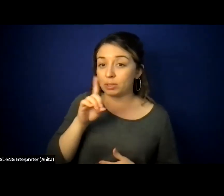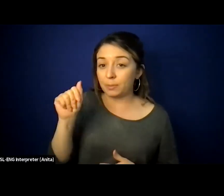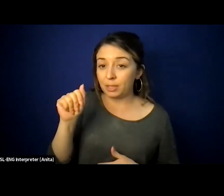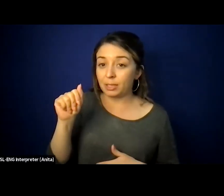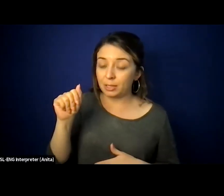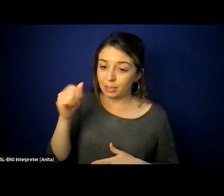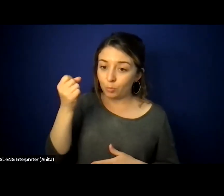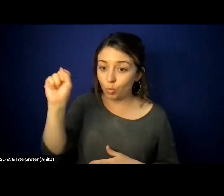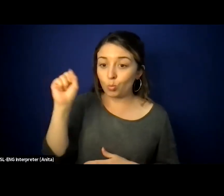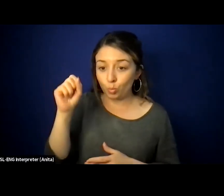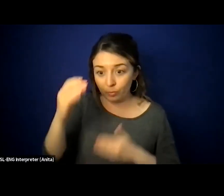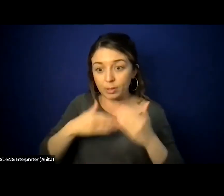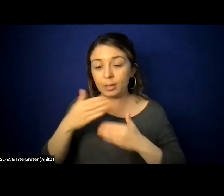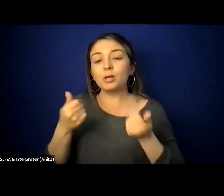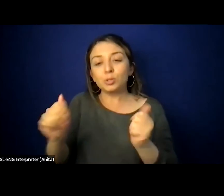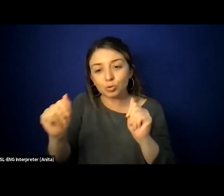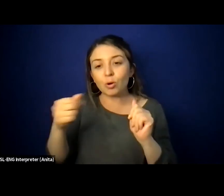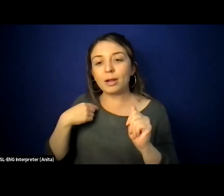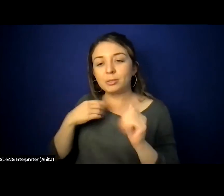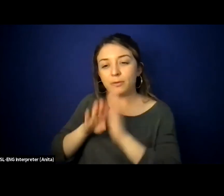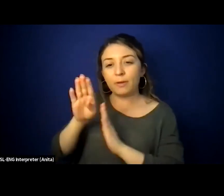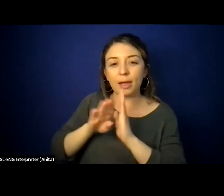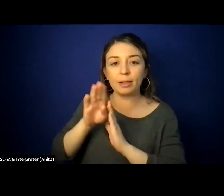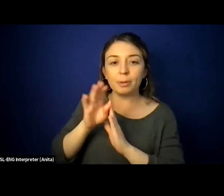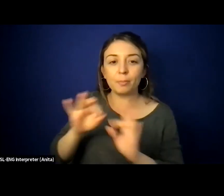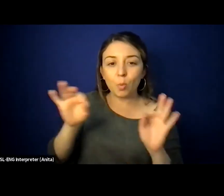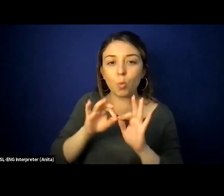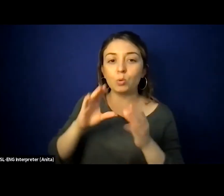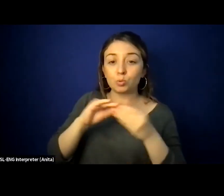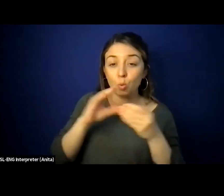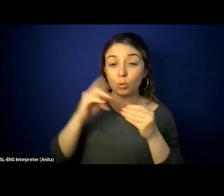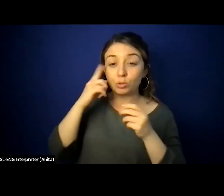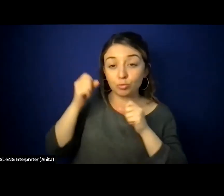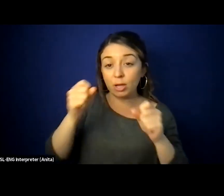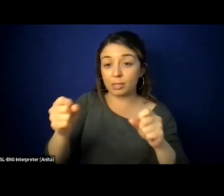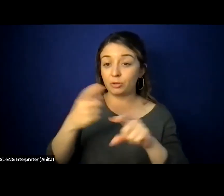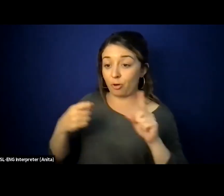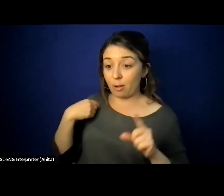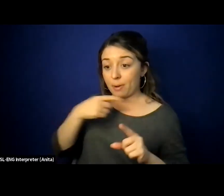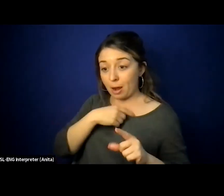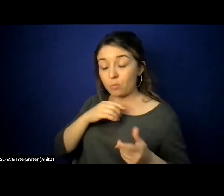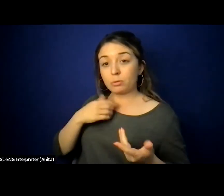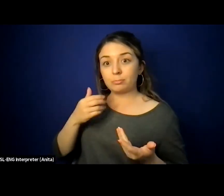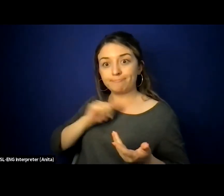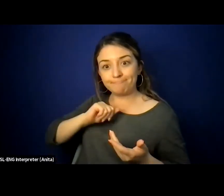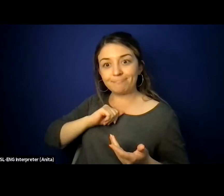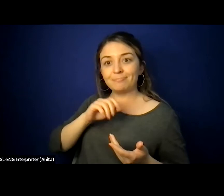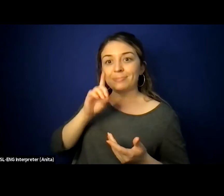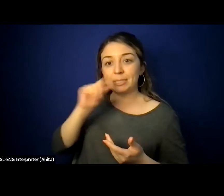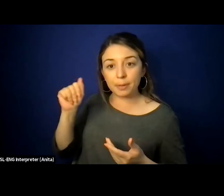about lifting up the existing and developing visions, narratives, and strategies from our disability justice leaders.